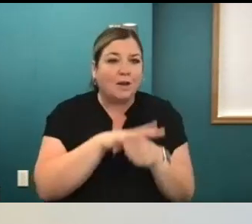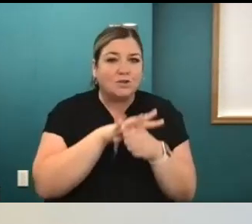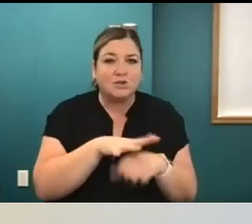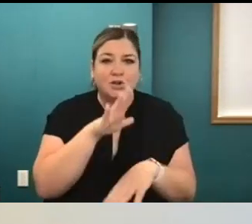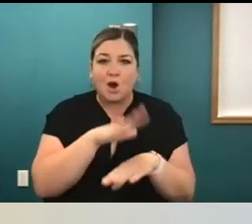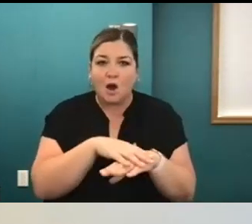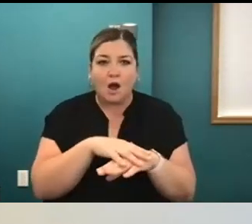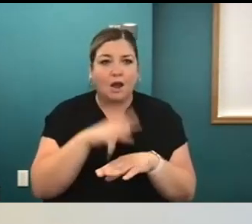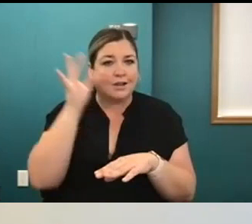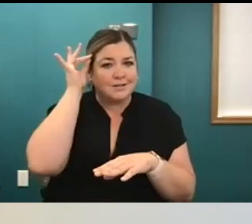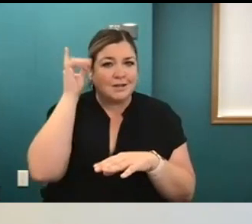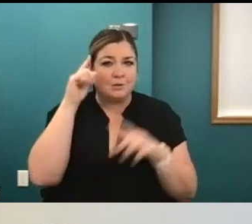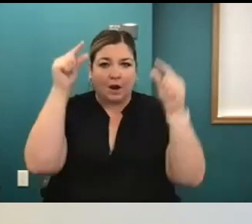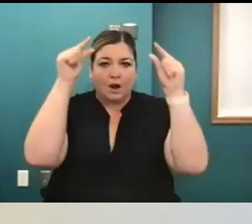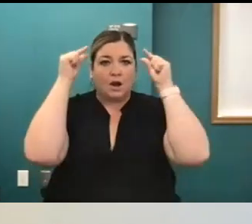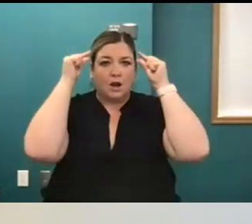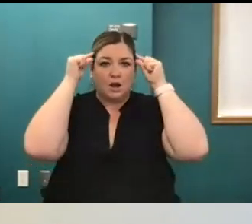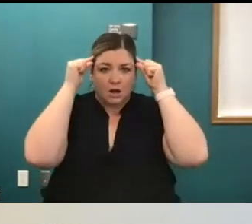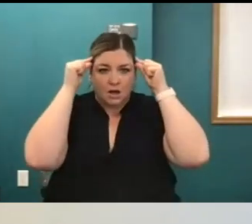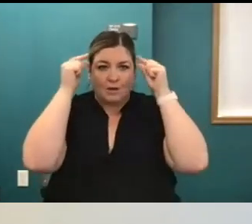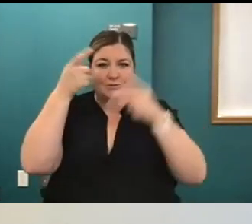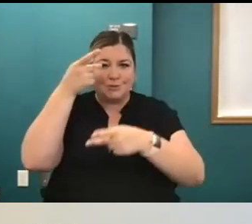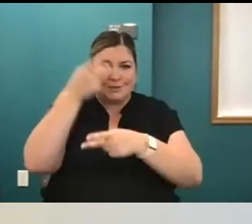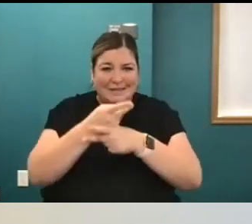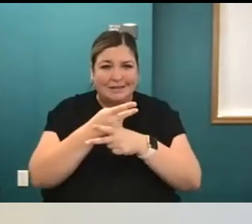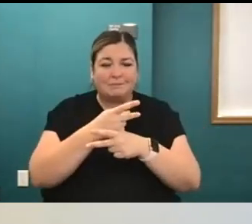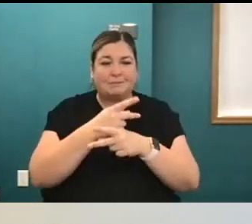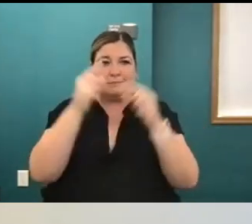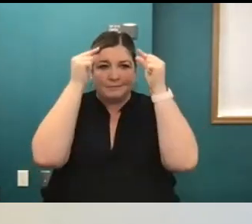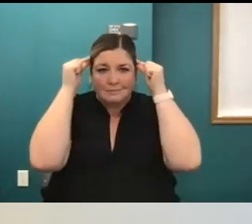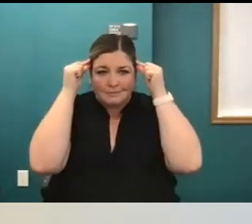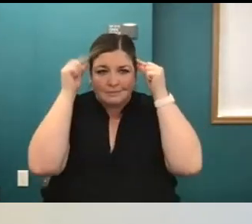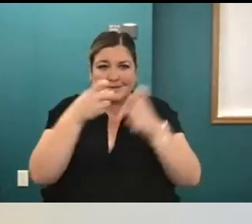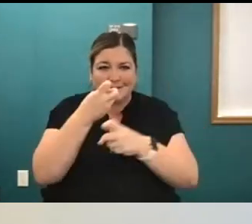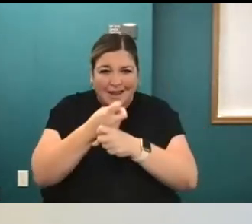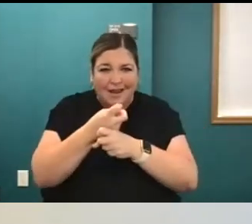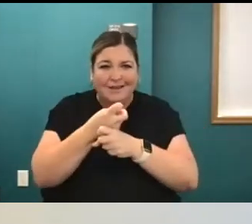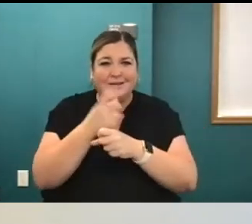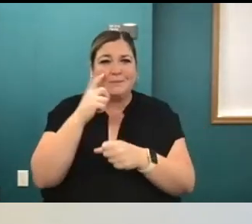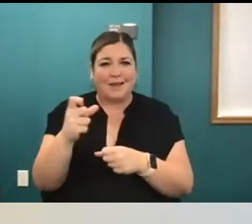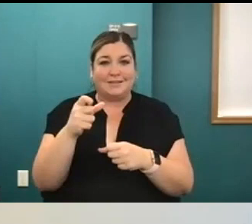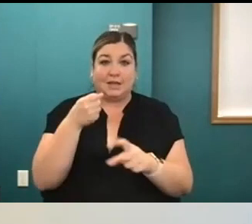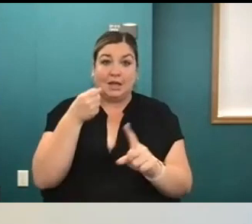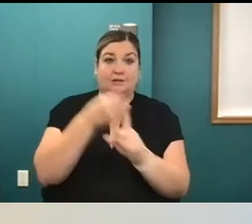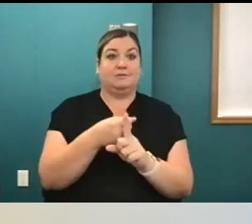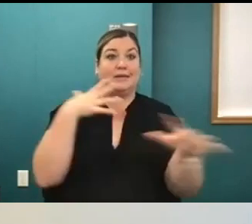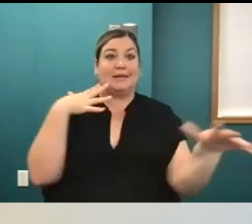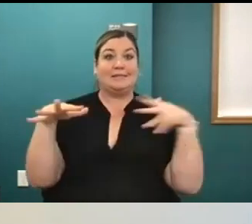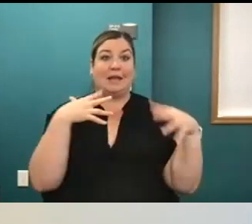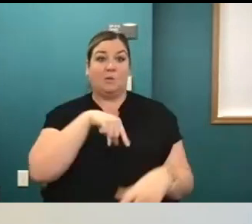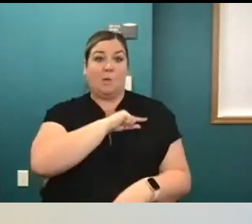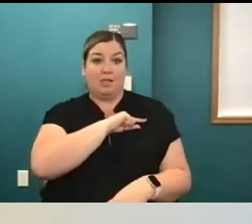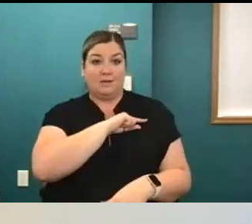as there is with the soft band, where you have to maintain a certain level of tightness because that can dramatically impact the sound quality.